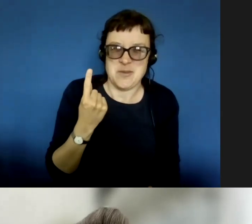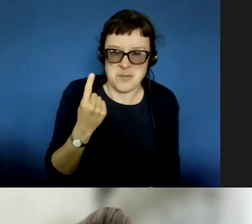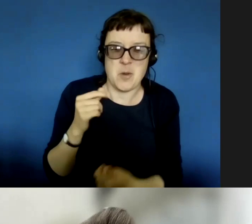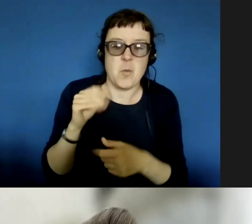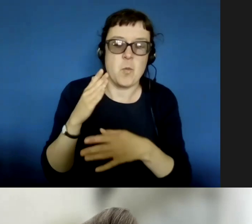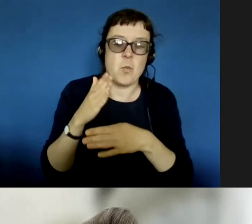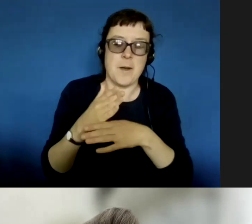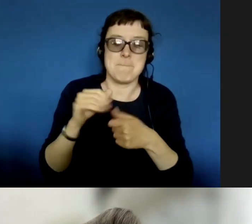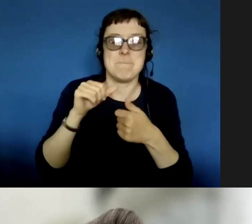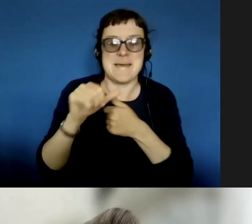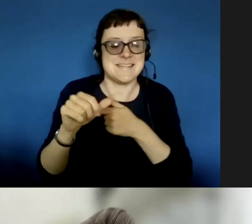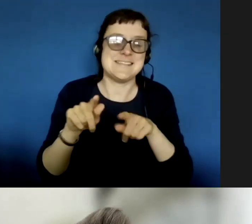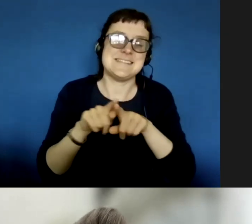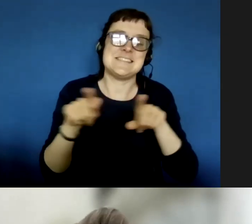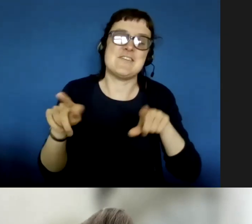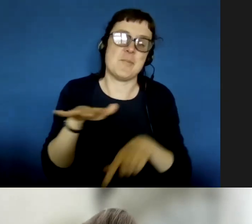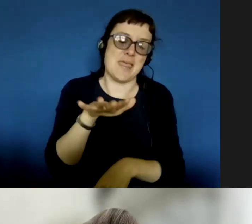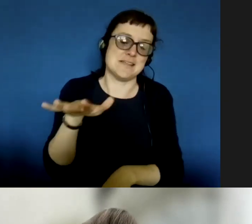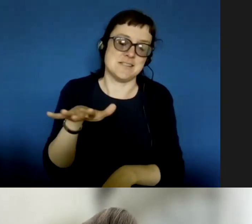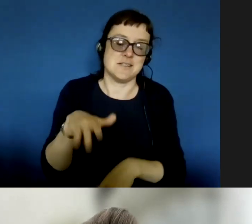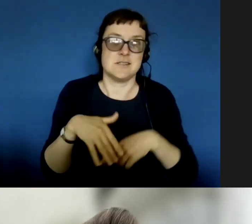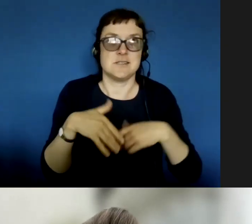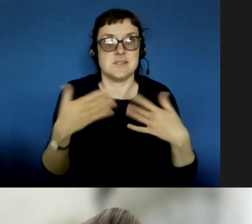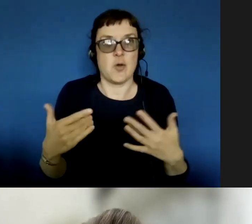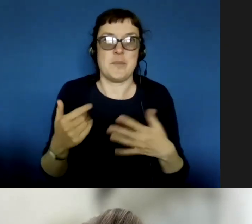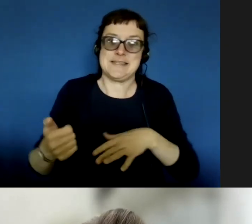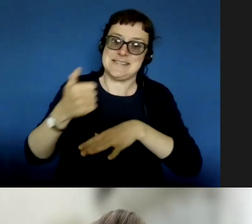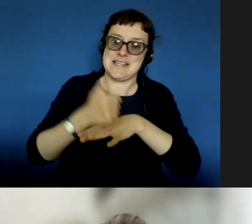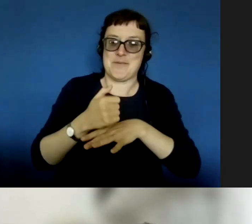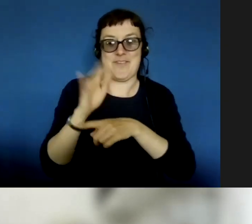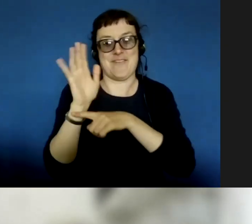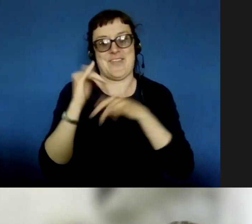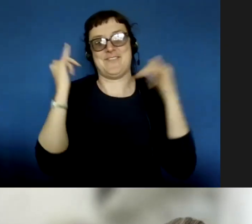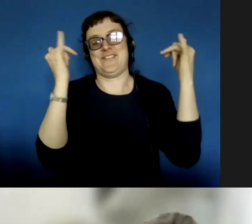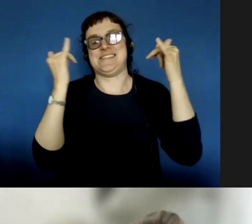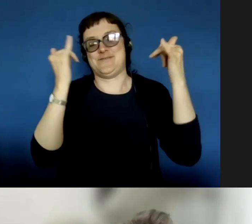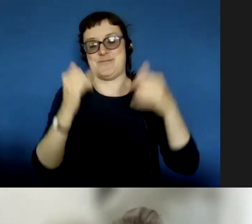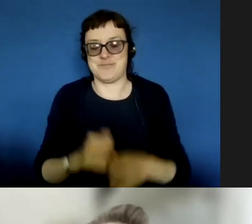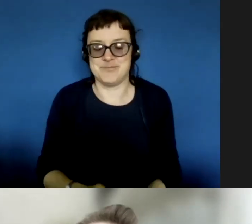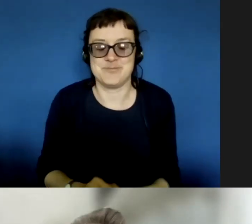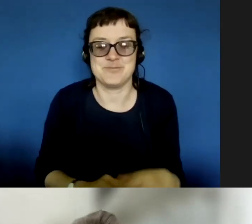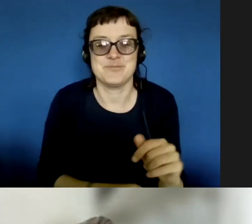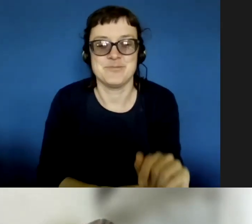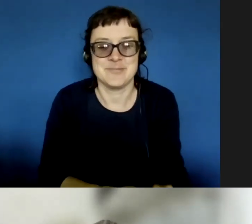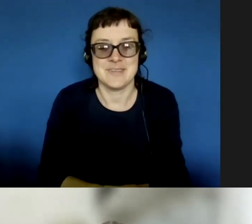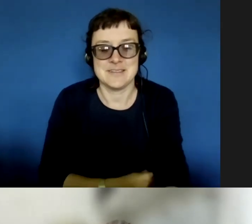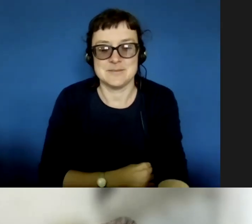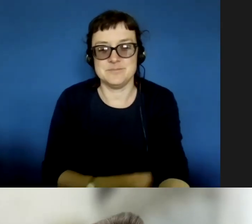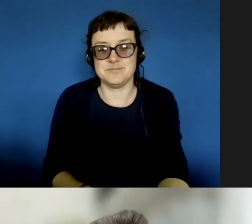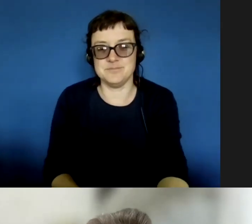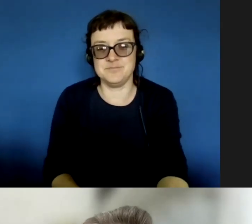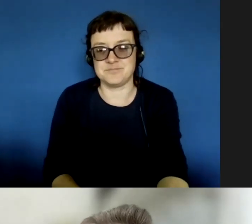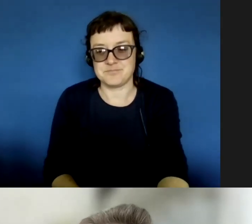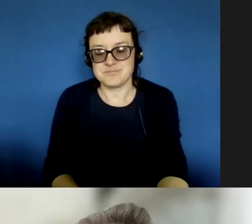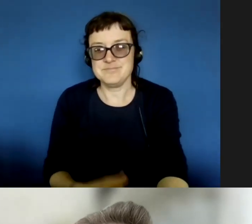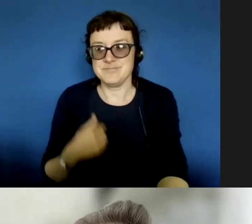better outside of this space. And so I ended up setting up a film festival, basically. And just, I actually